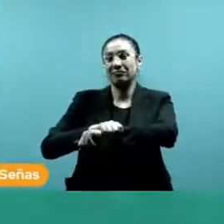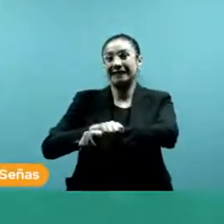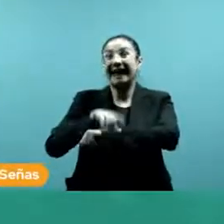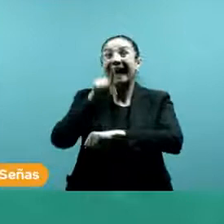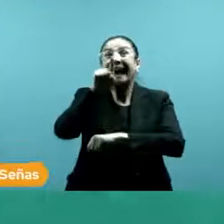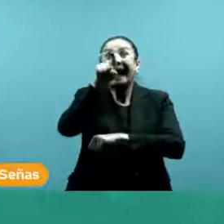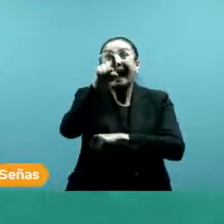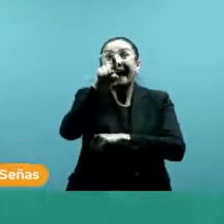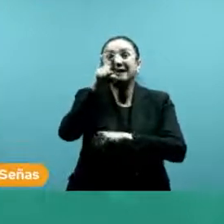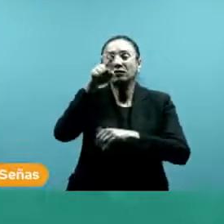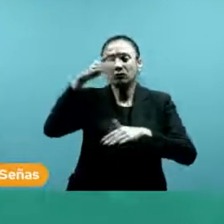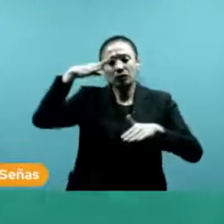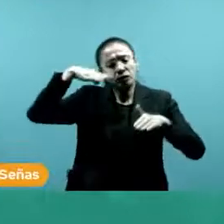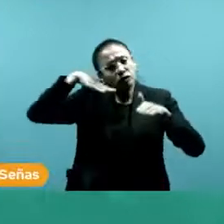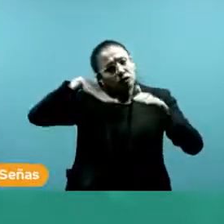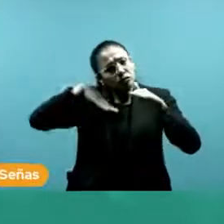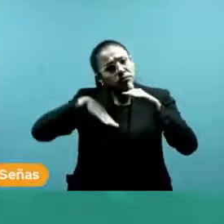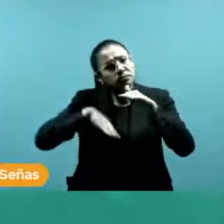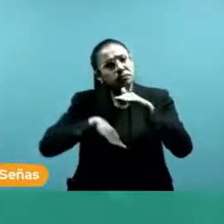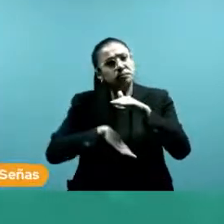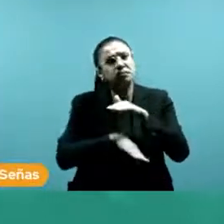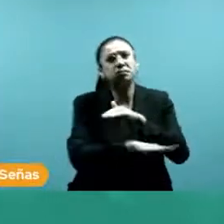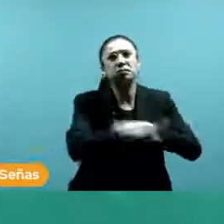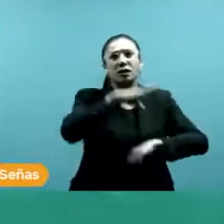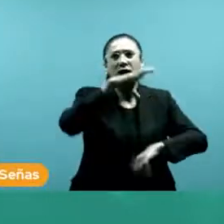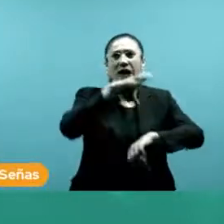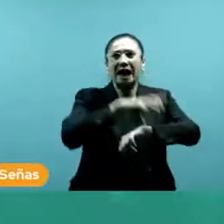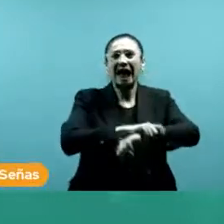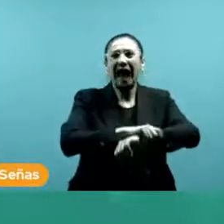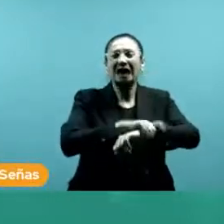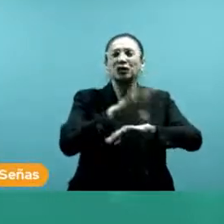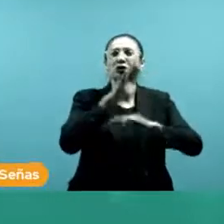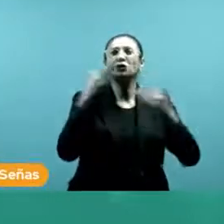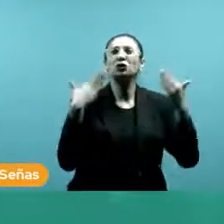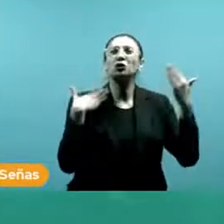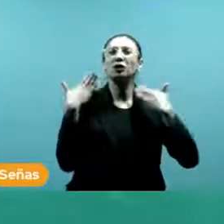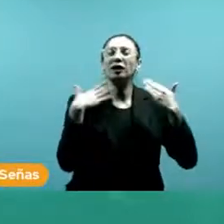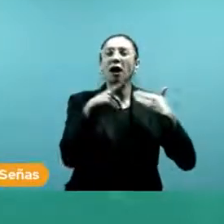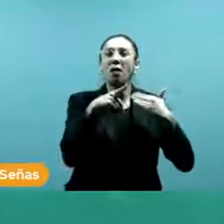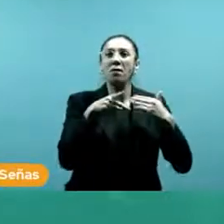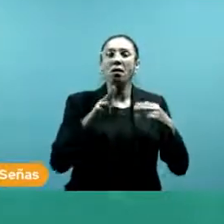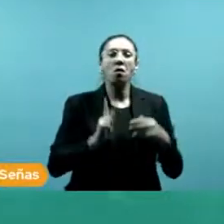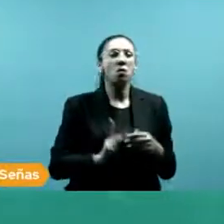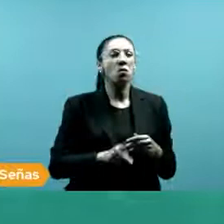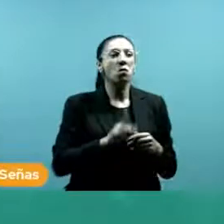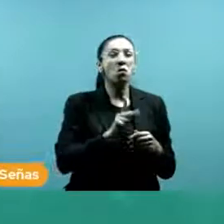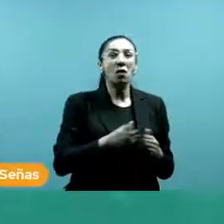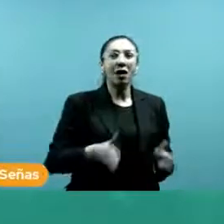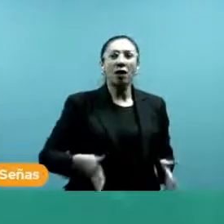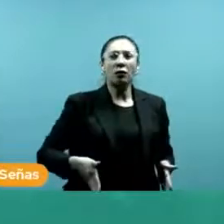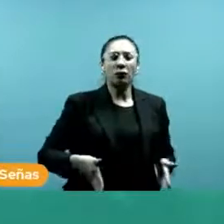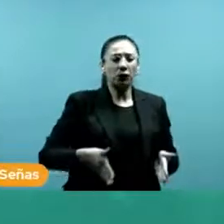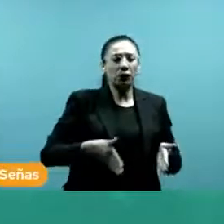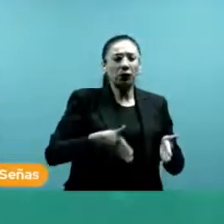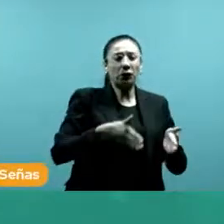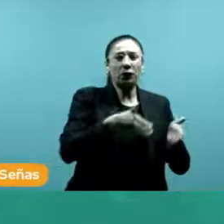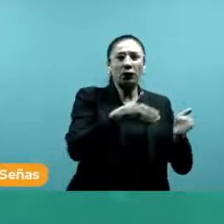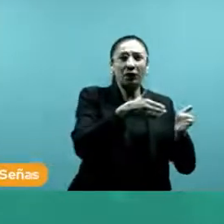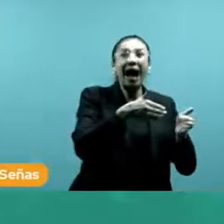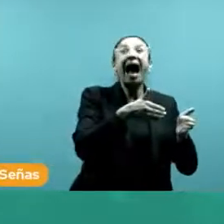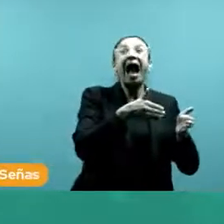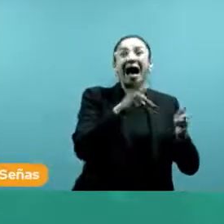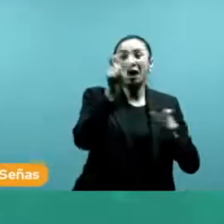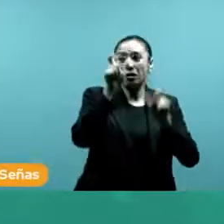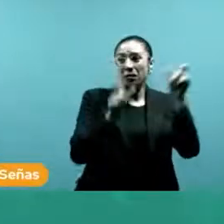11. So in these corridors, these people were killed. And later, the first